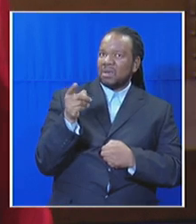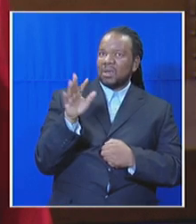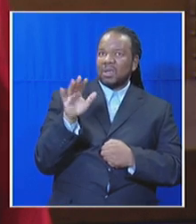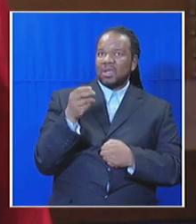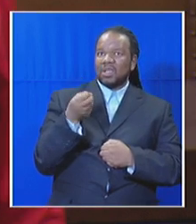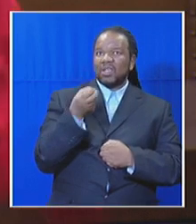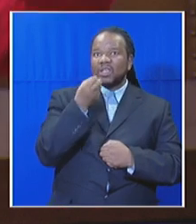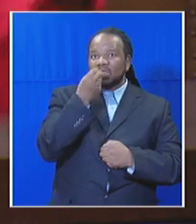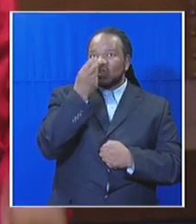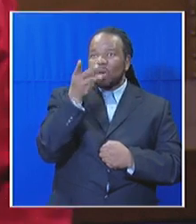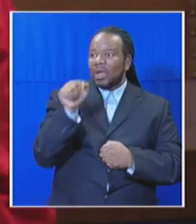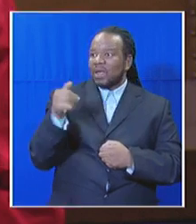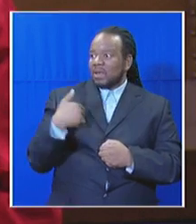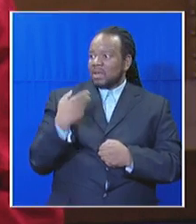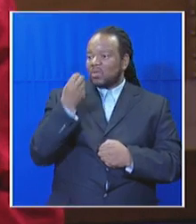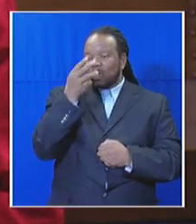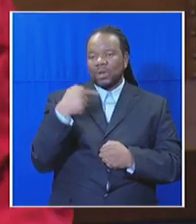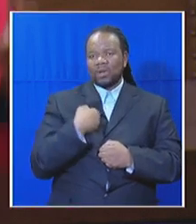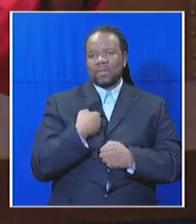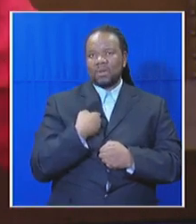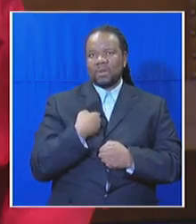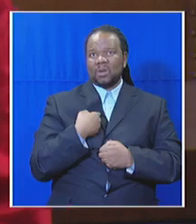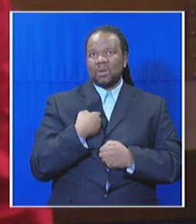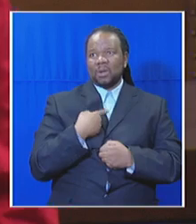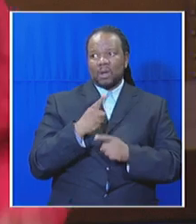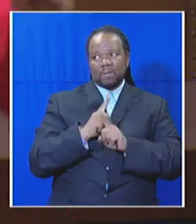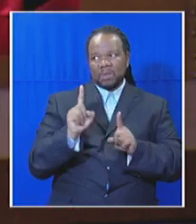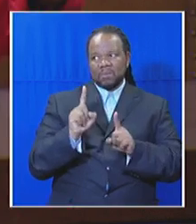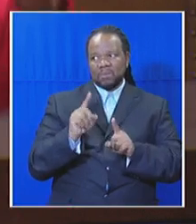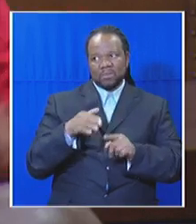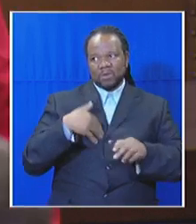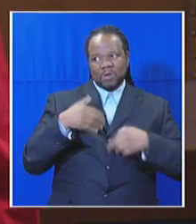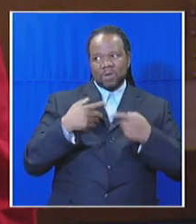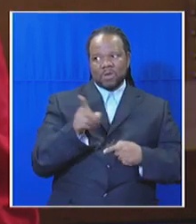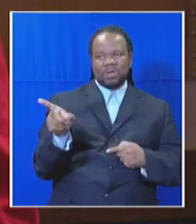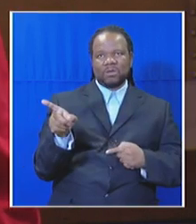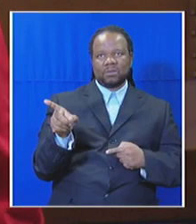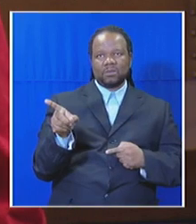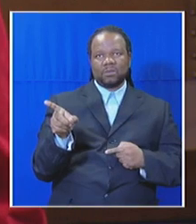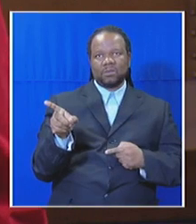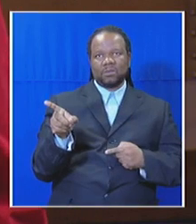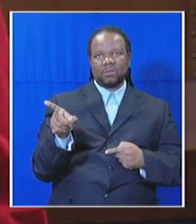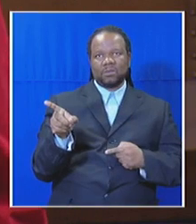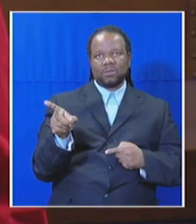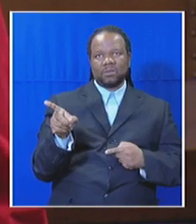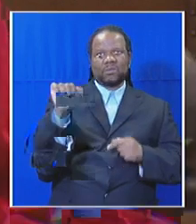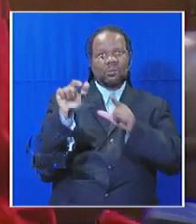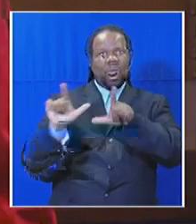the door at us. How dare he? I will not tolerate that language from him.